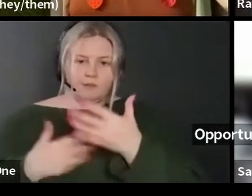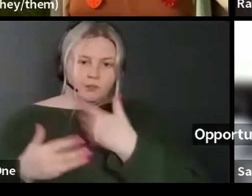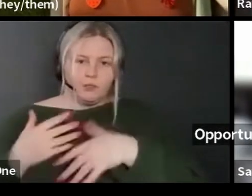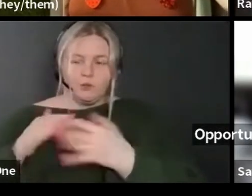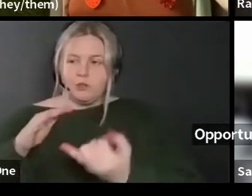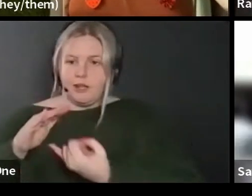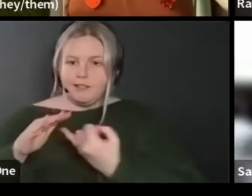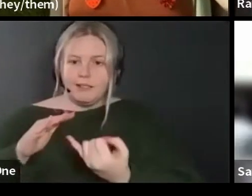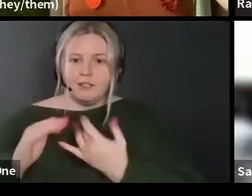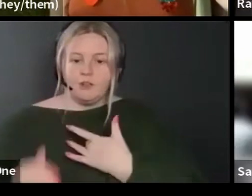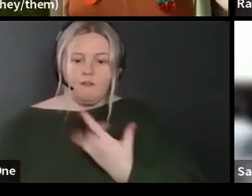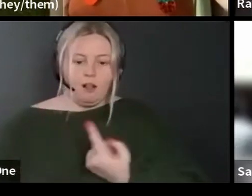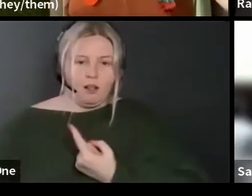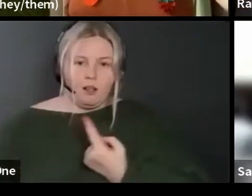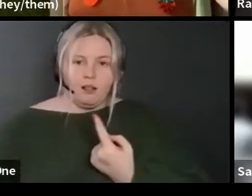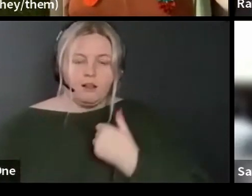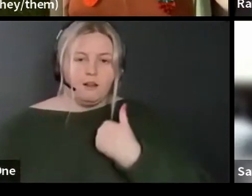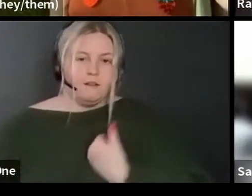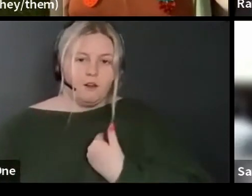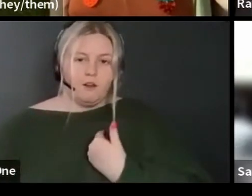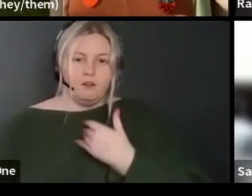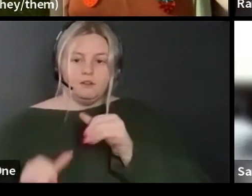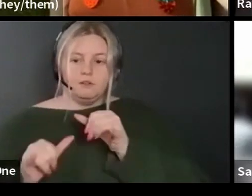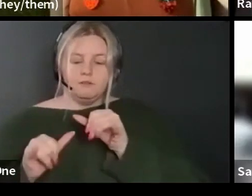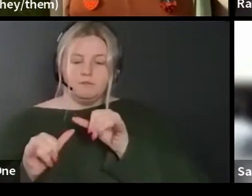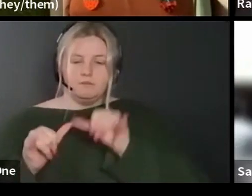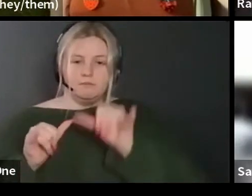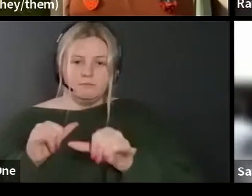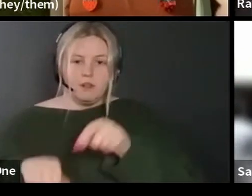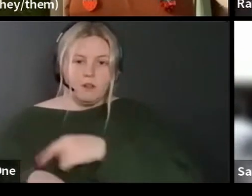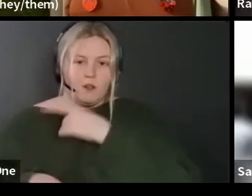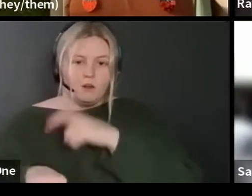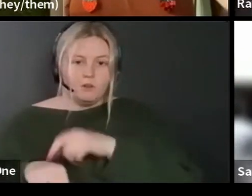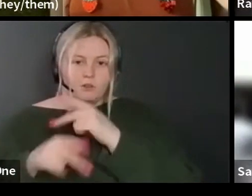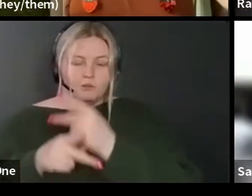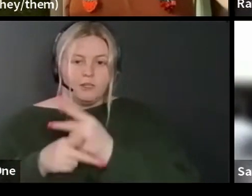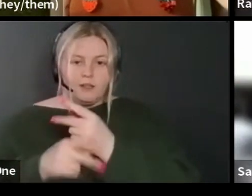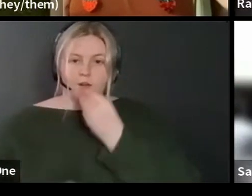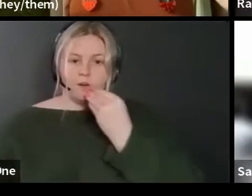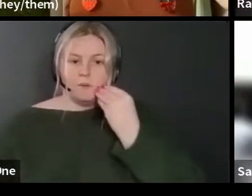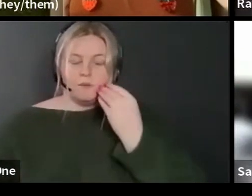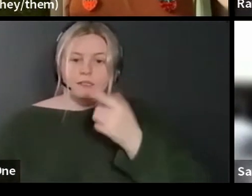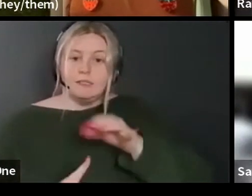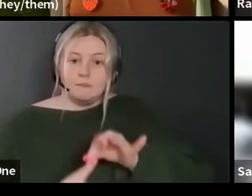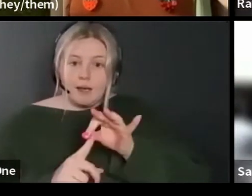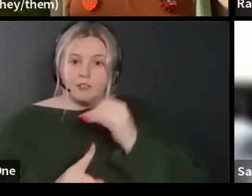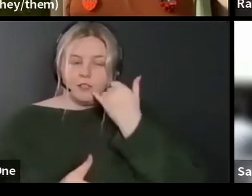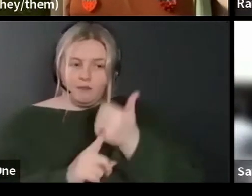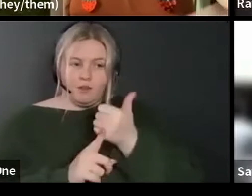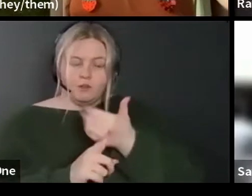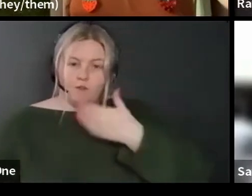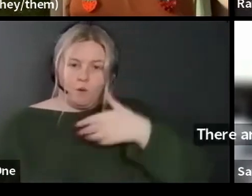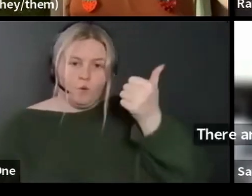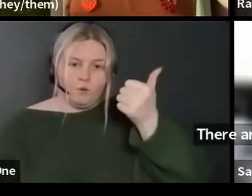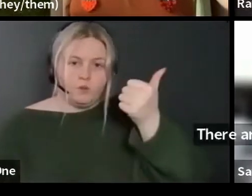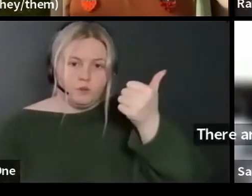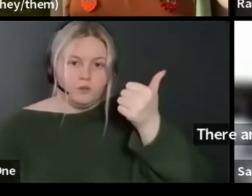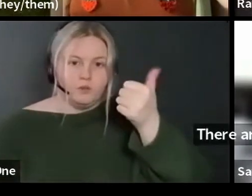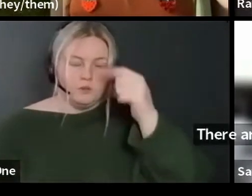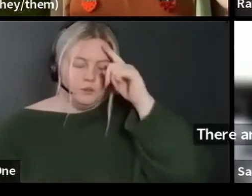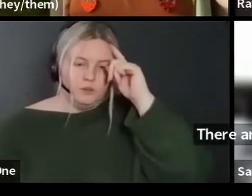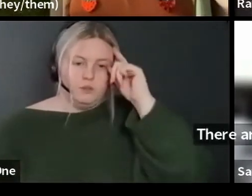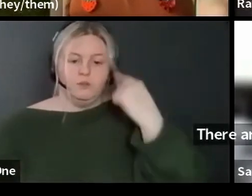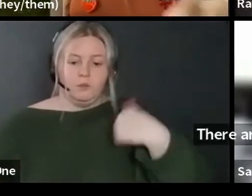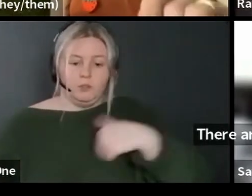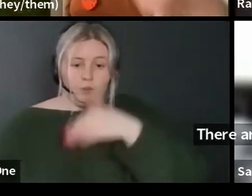that comes from being in a long-term care institution. And especially if you're an older adult, that's something which actually we